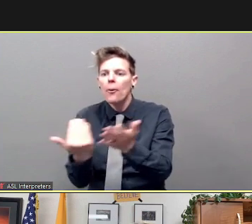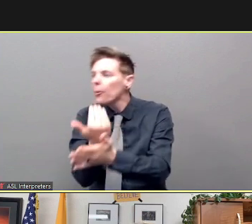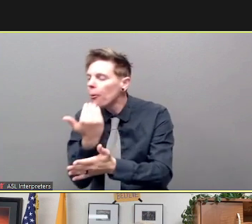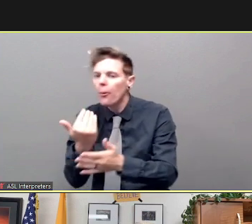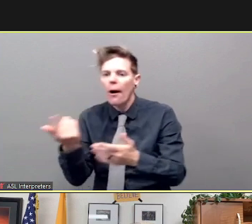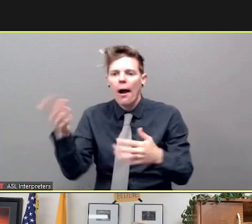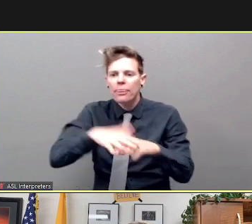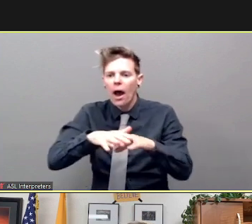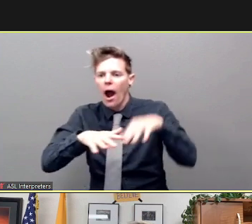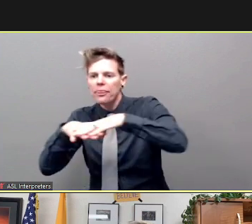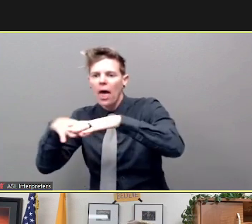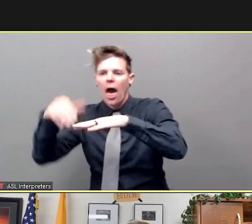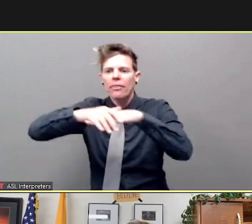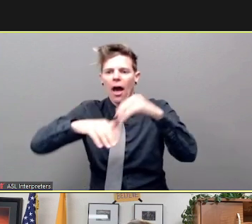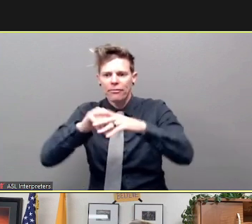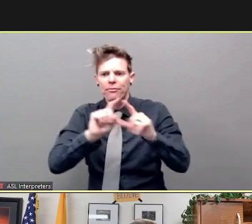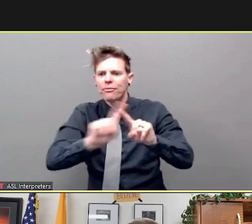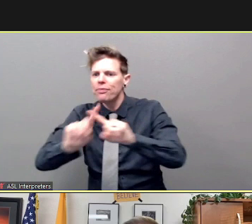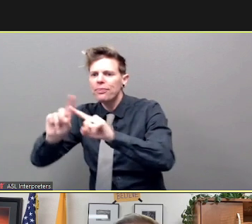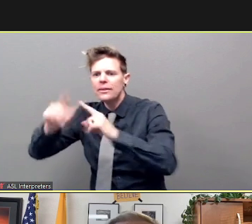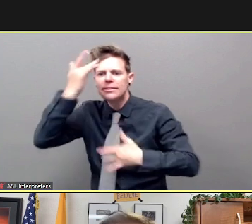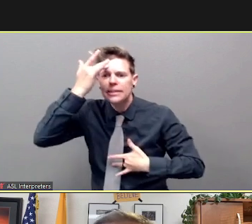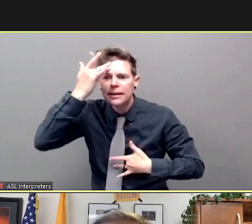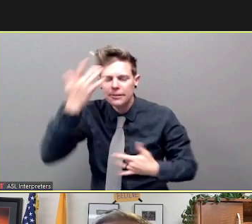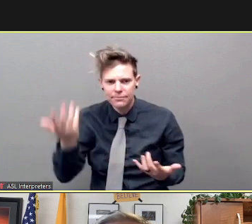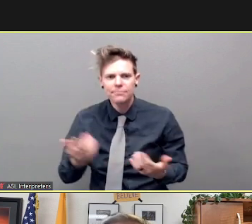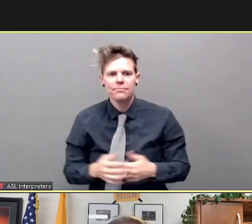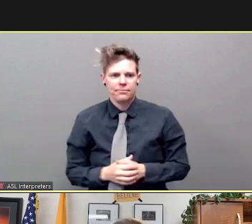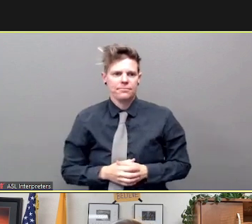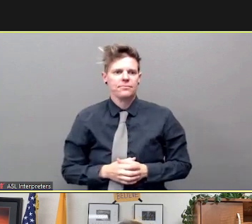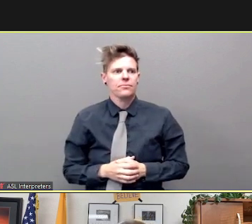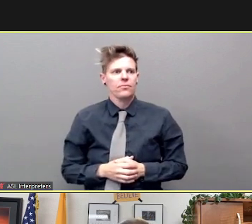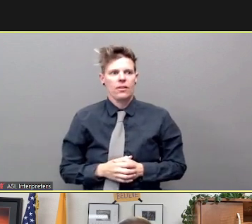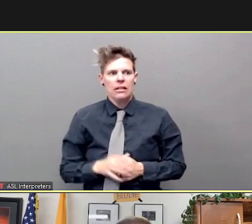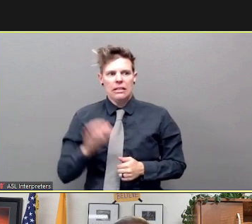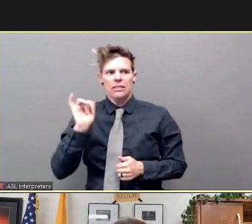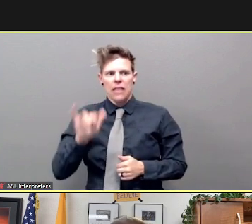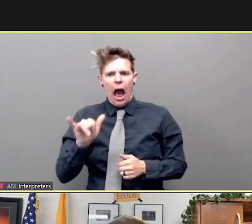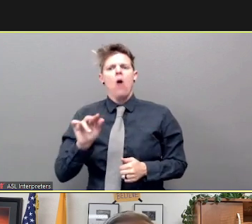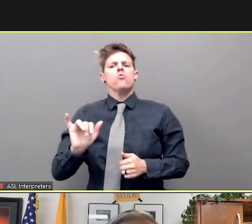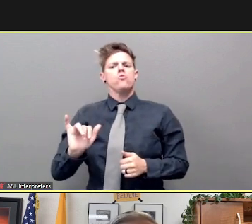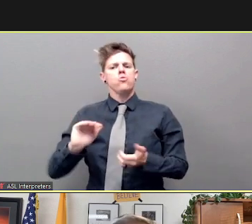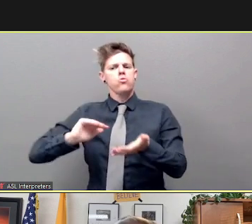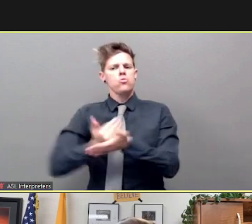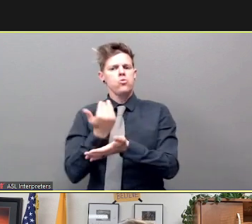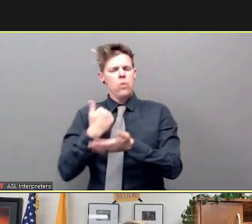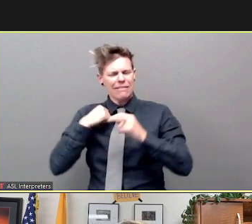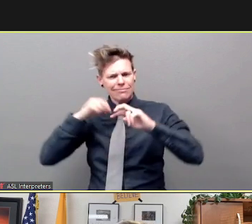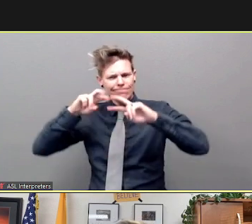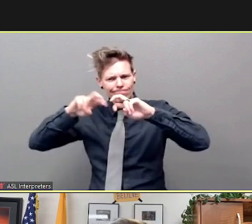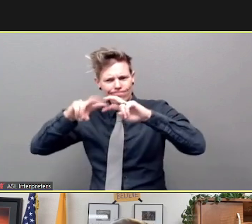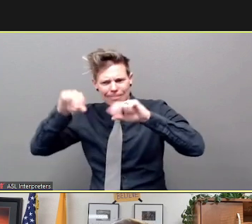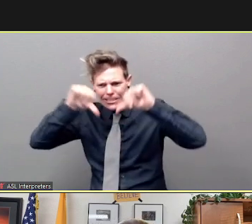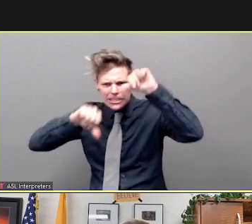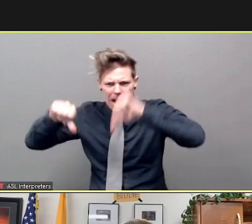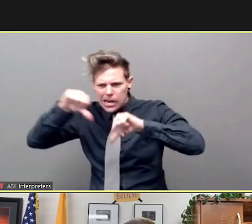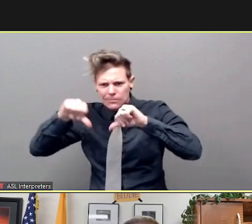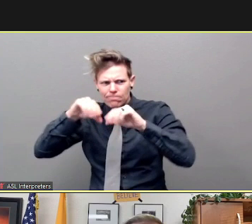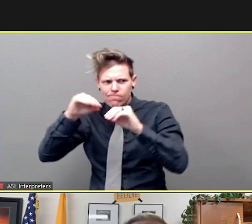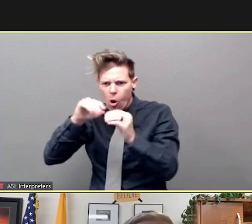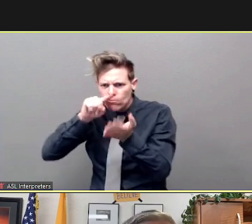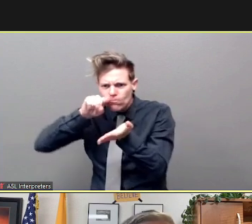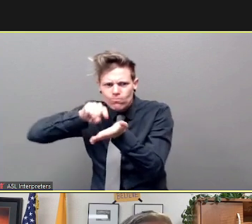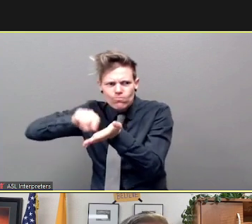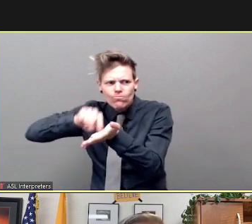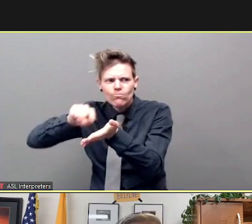resolve, and then symptoms can reemerge. And so this is something we want to keep a close eye on. And I'm in contact with our delivery systems, the medical